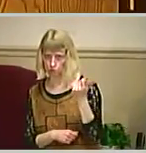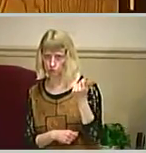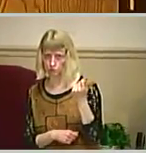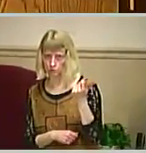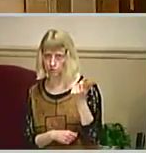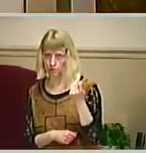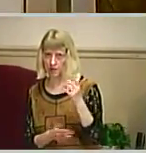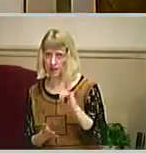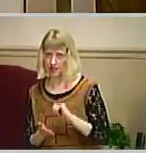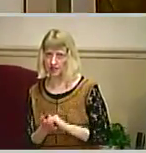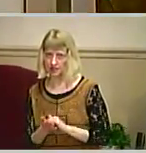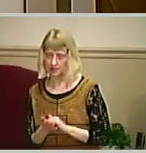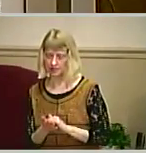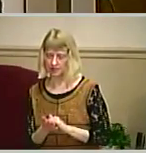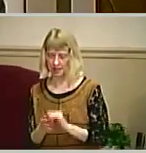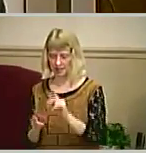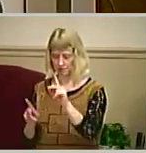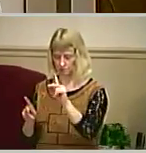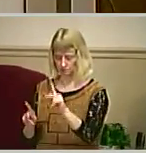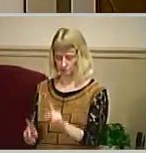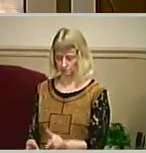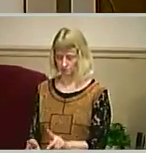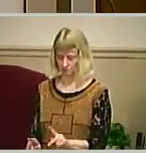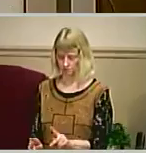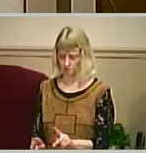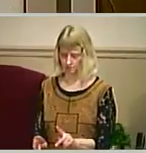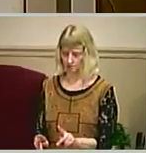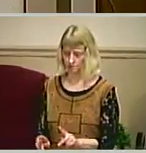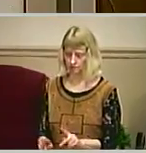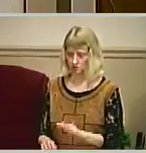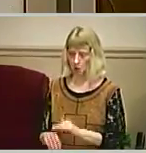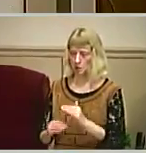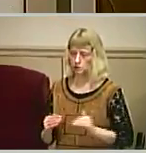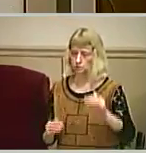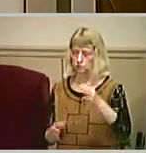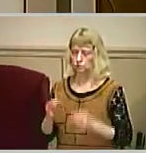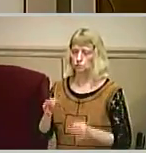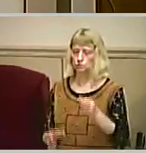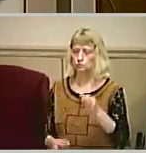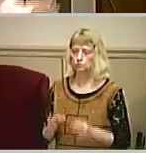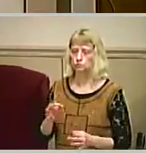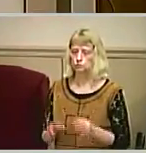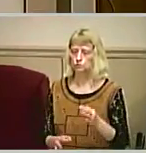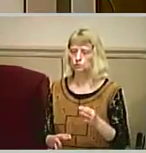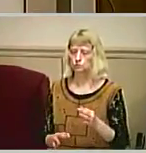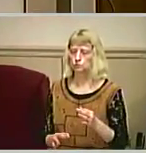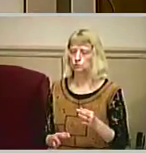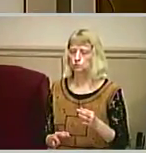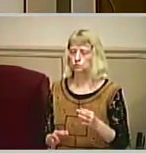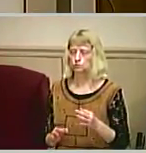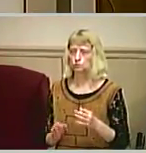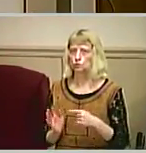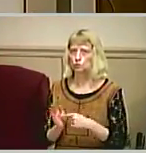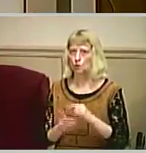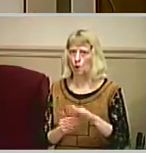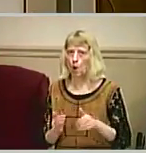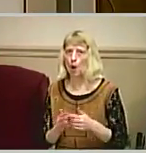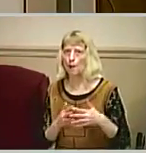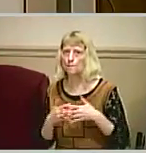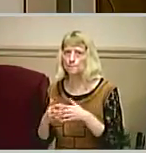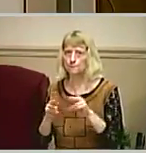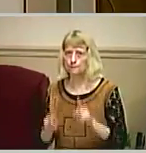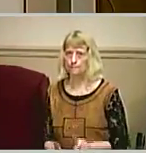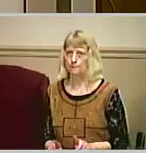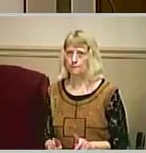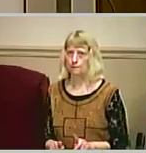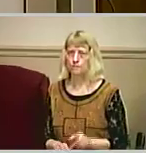that other individual wanted the people on the Supreme Court to reflect all of America. That's not